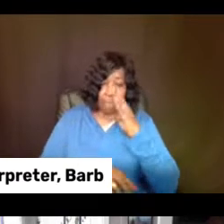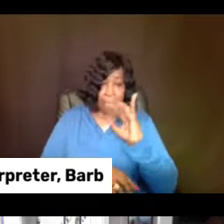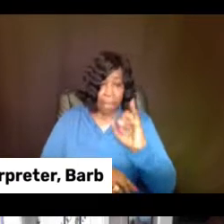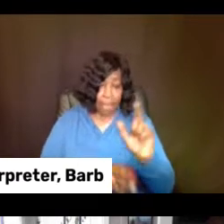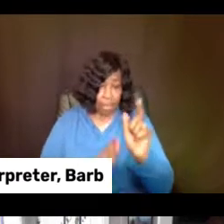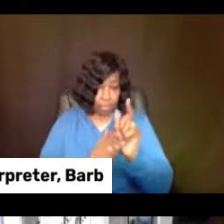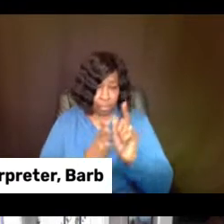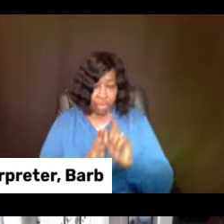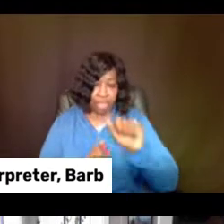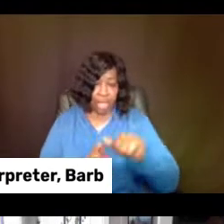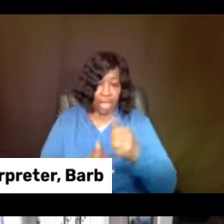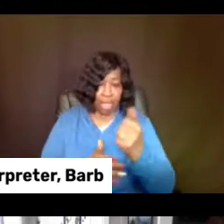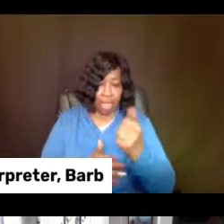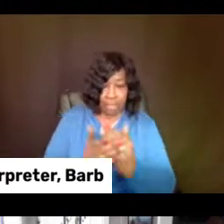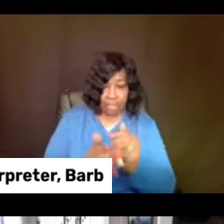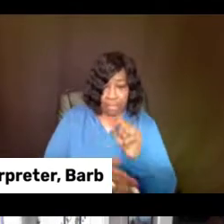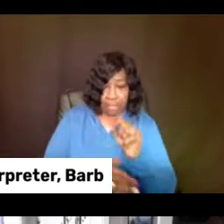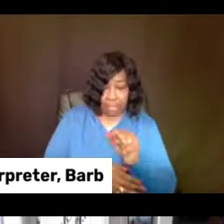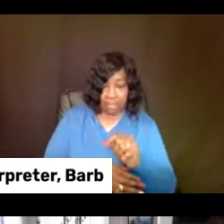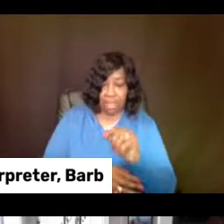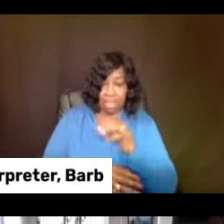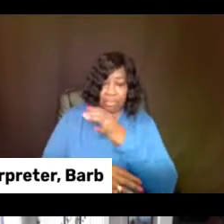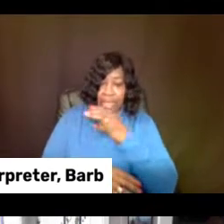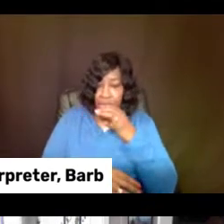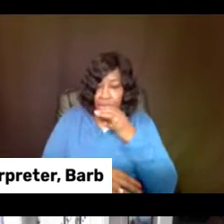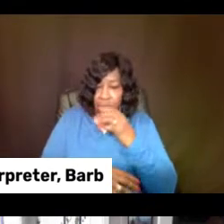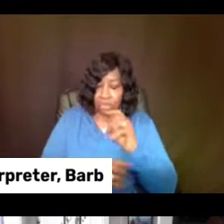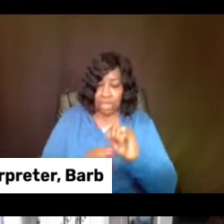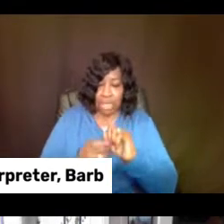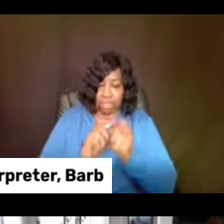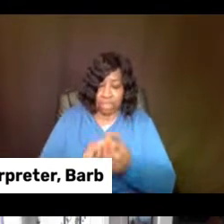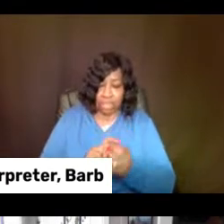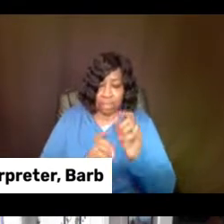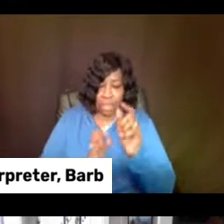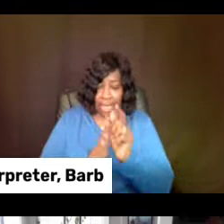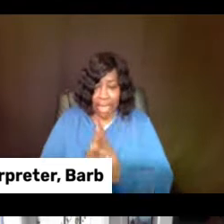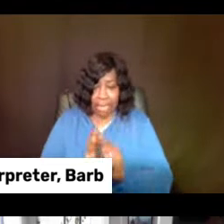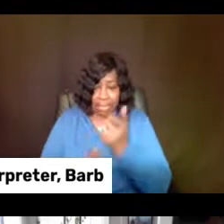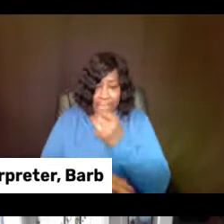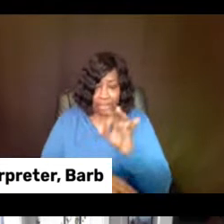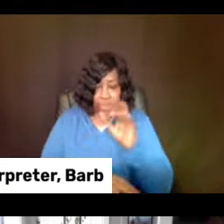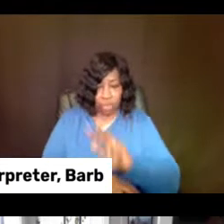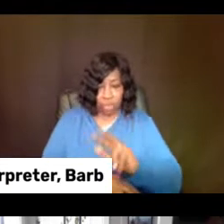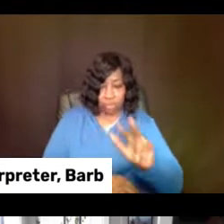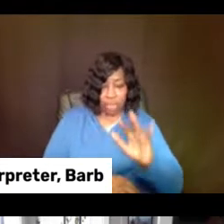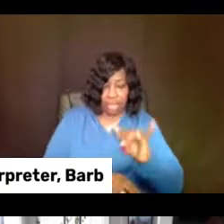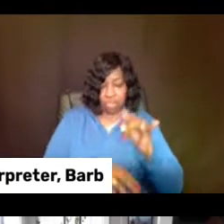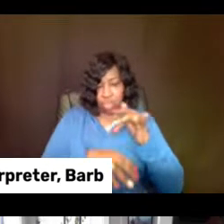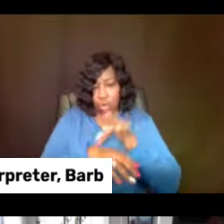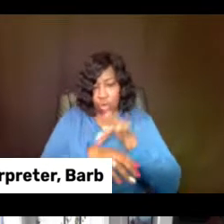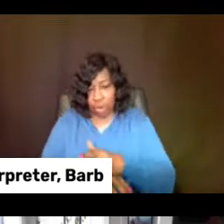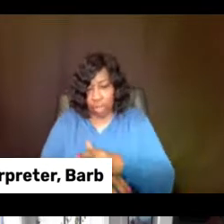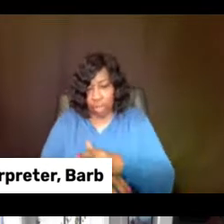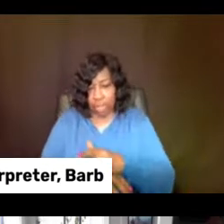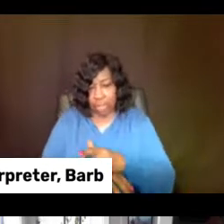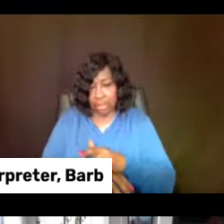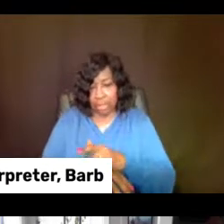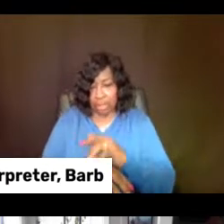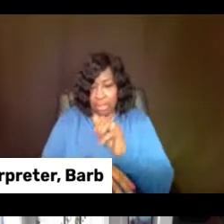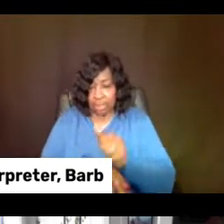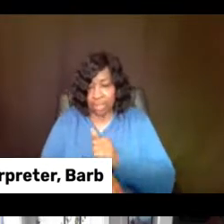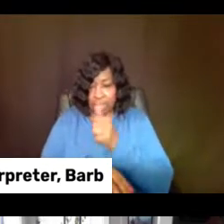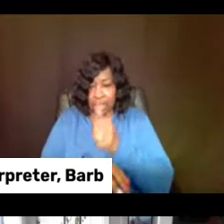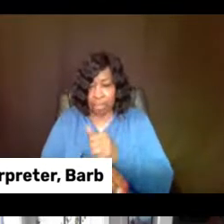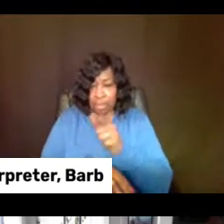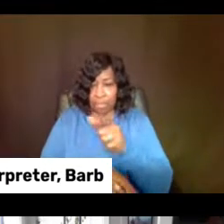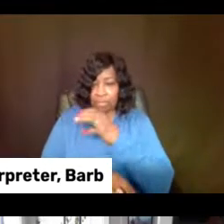piece of this puzzle. The Agricultural Adjustment Act of 1933 is the earliest manifestation of the Farm Bill, or what people